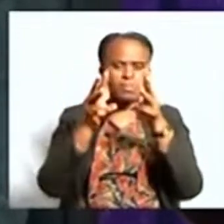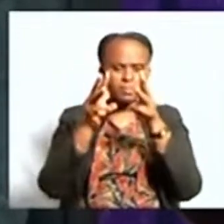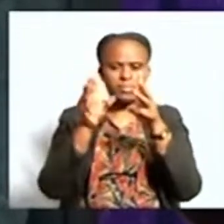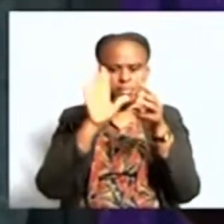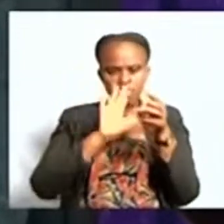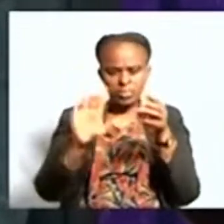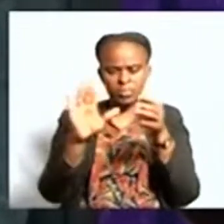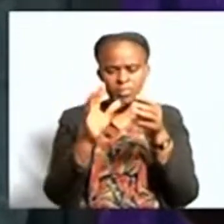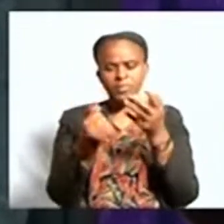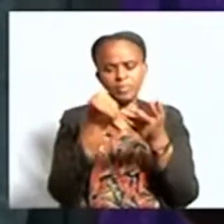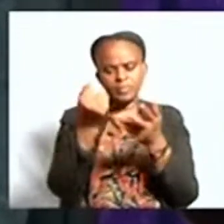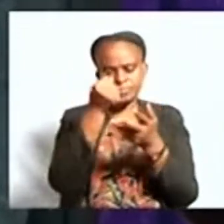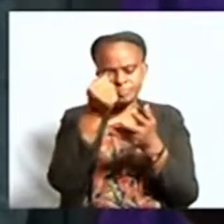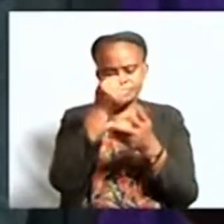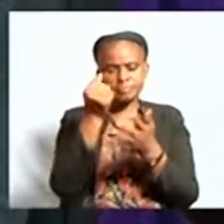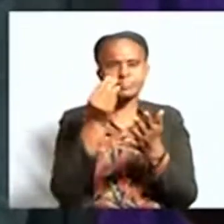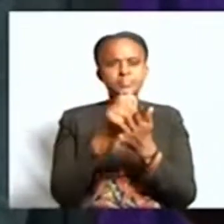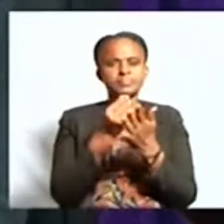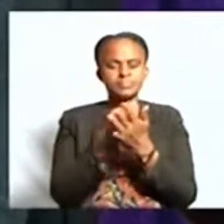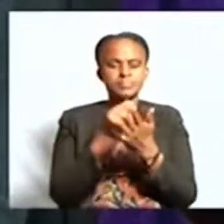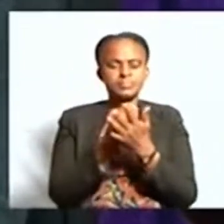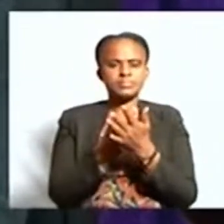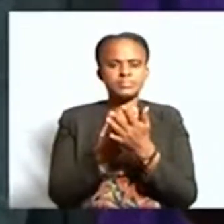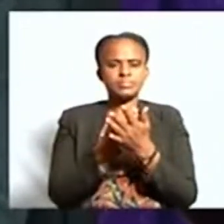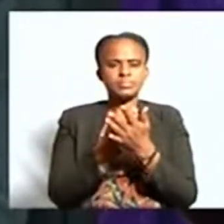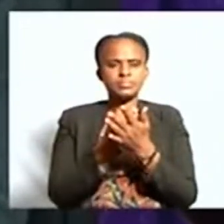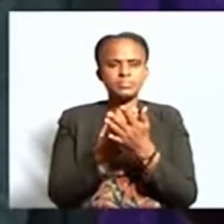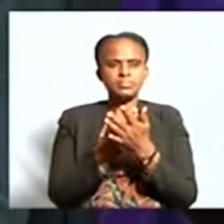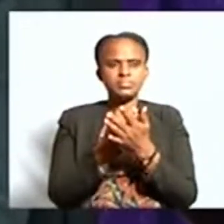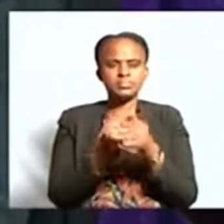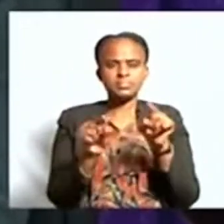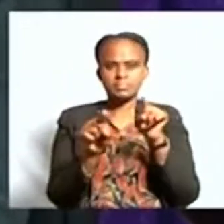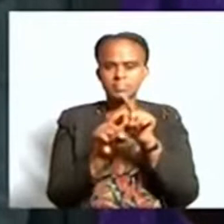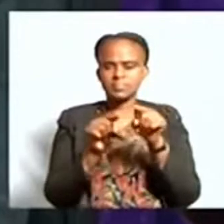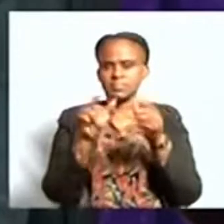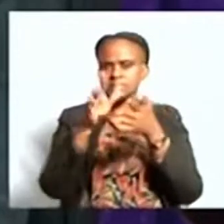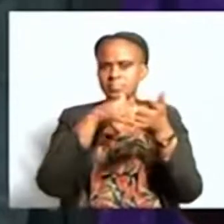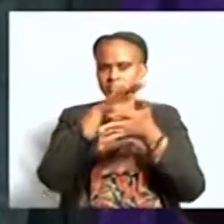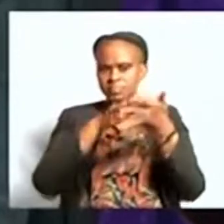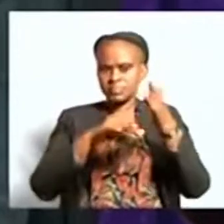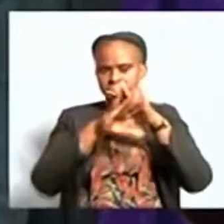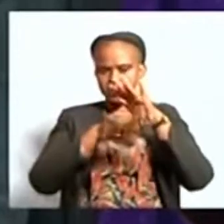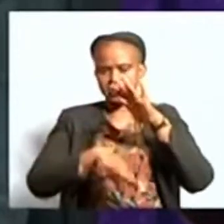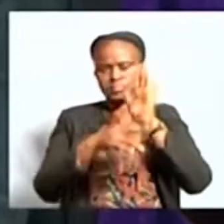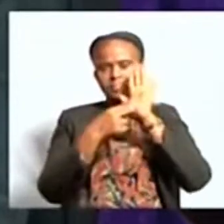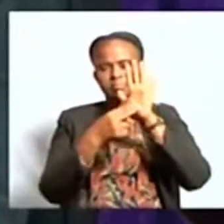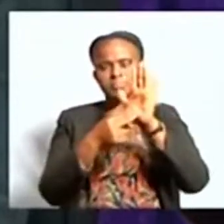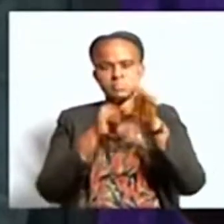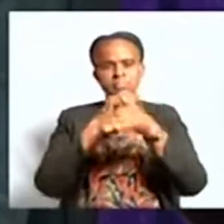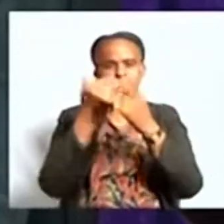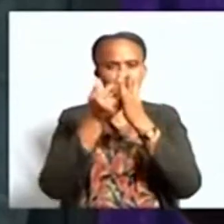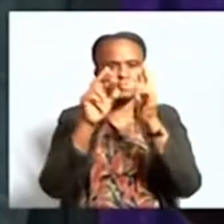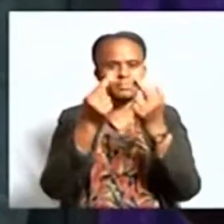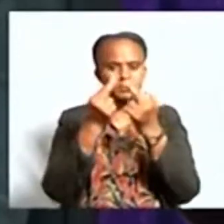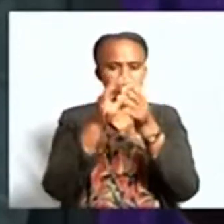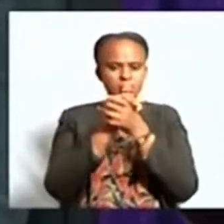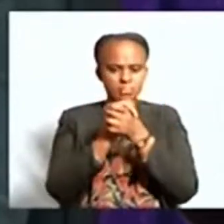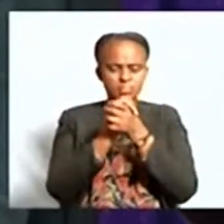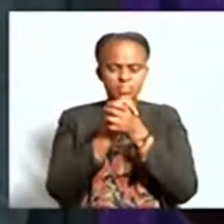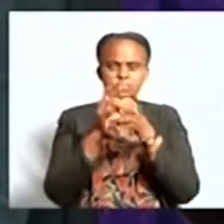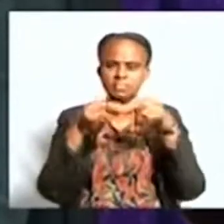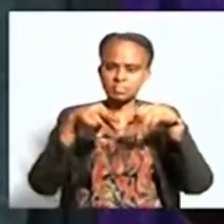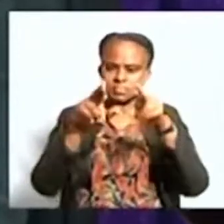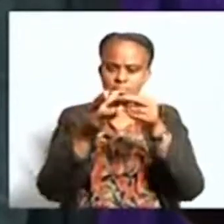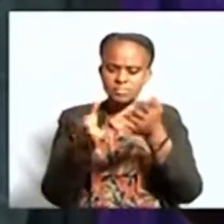its estimates of revenue, and the table below shows the reconciled revenue for road traffic